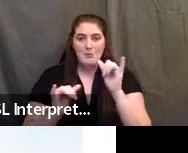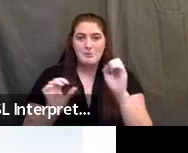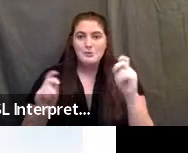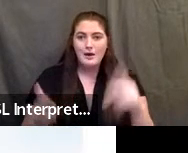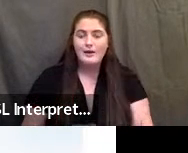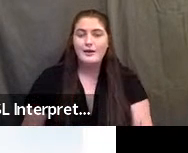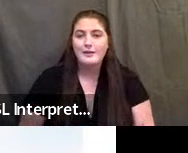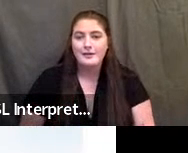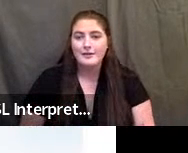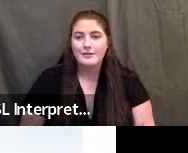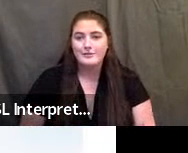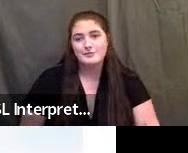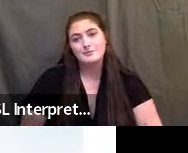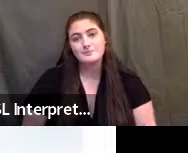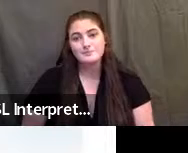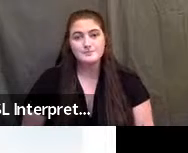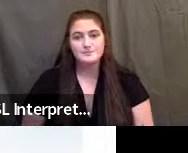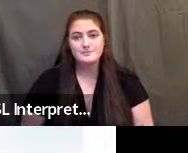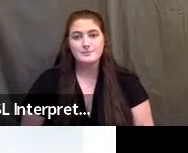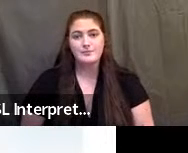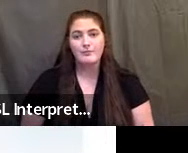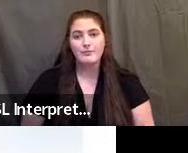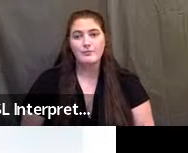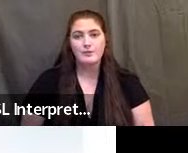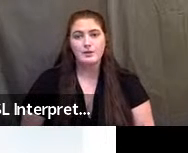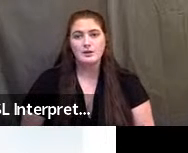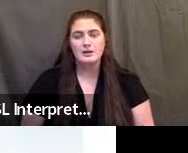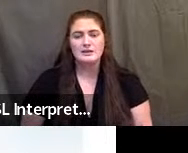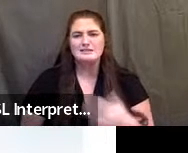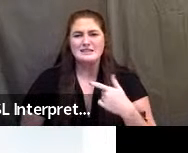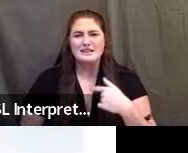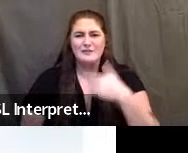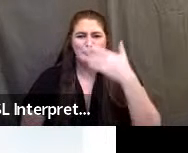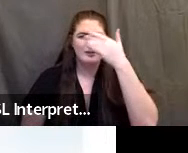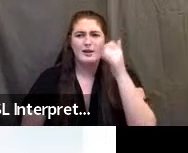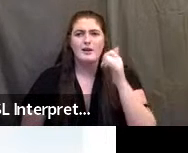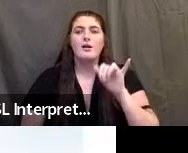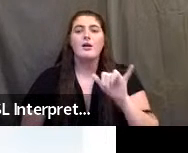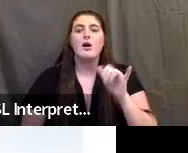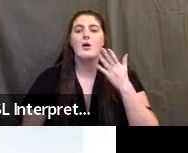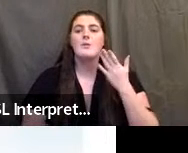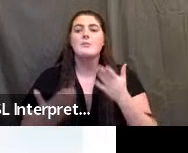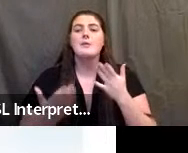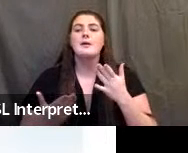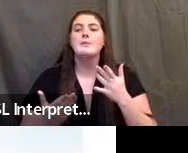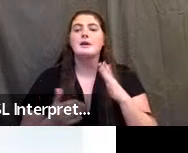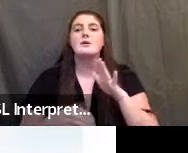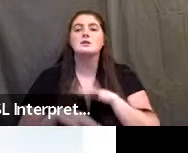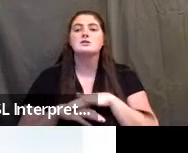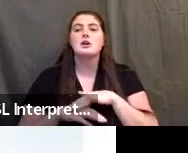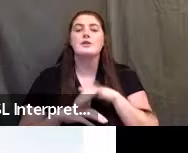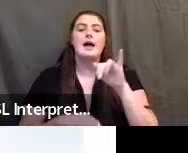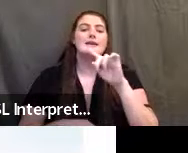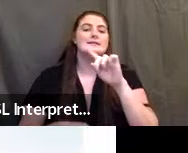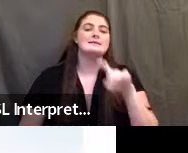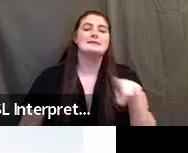There was some, I forget where it was. Oh, maybe, you know what? It was just on the